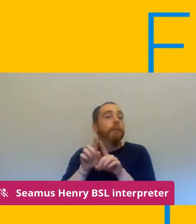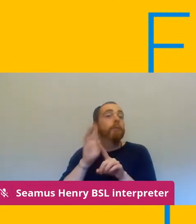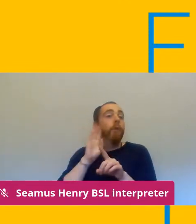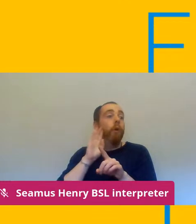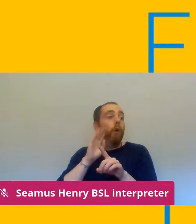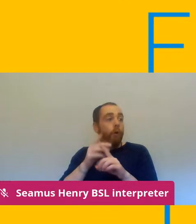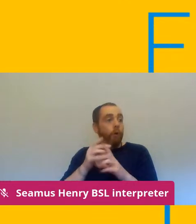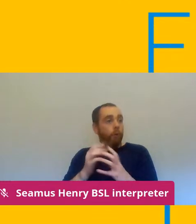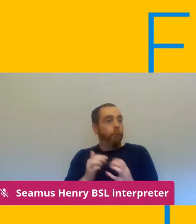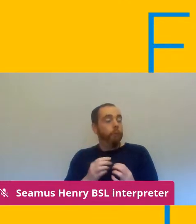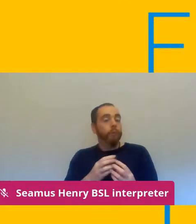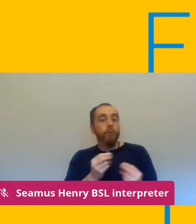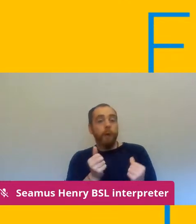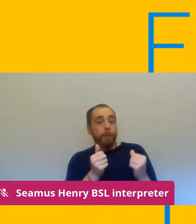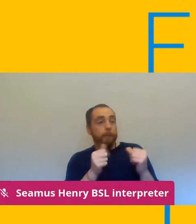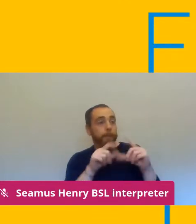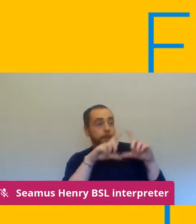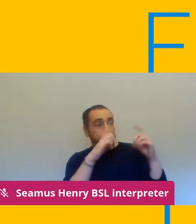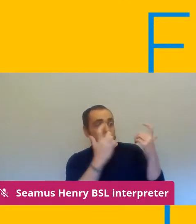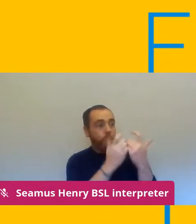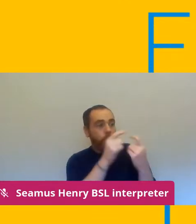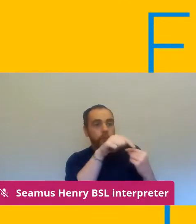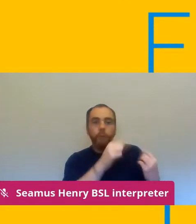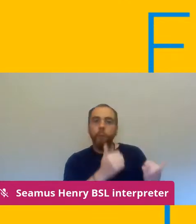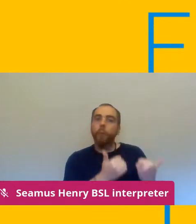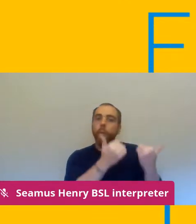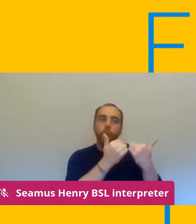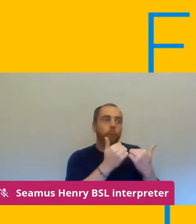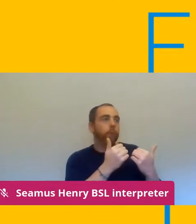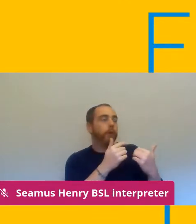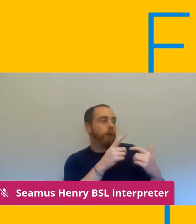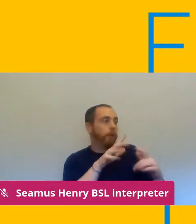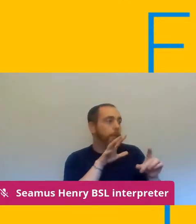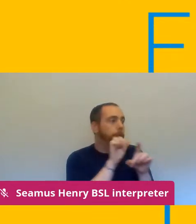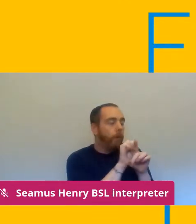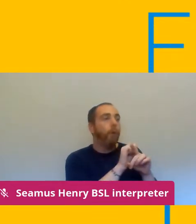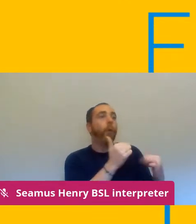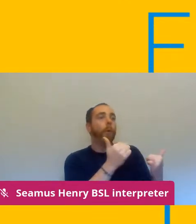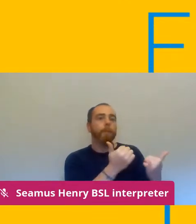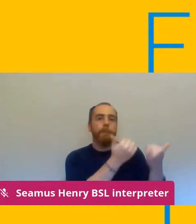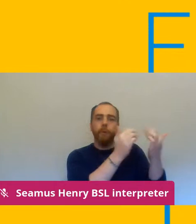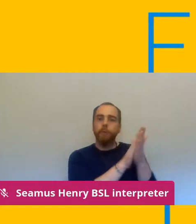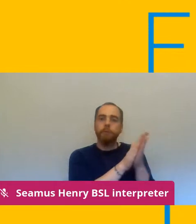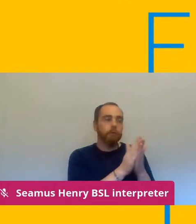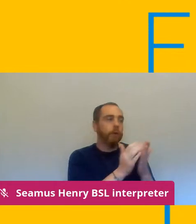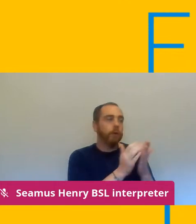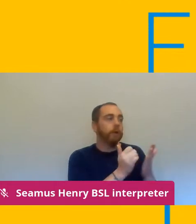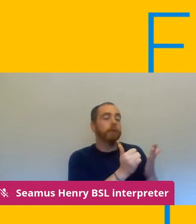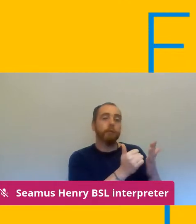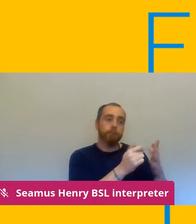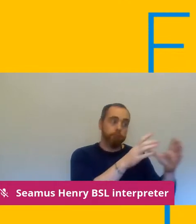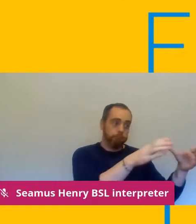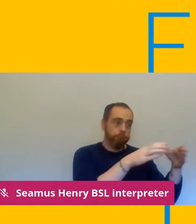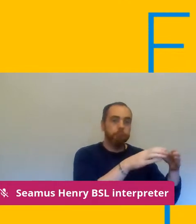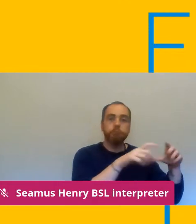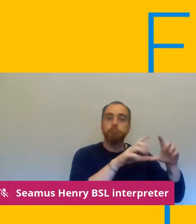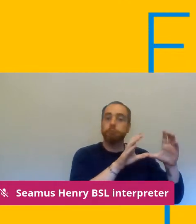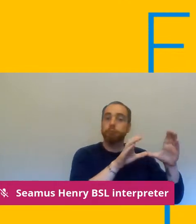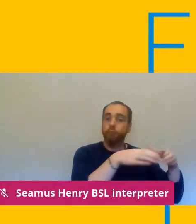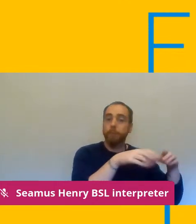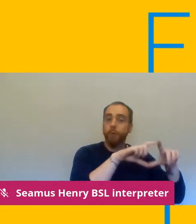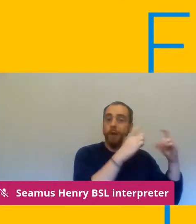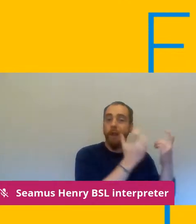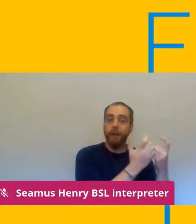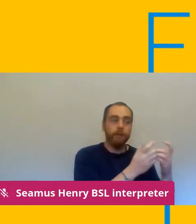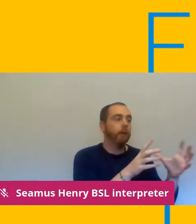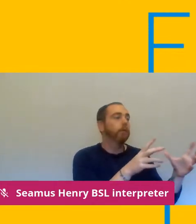um of colleges acting quickly to close down cohorts and to take the action that's needed but we know that's not going to